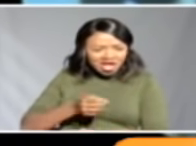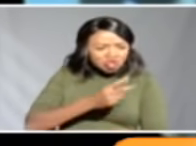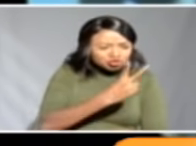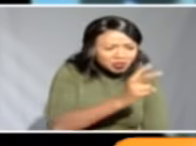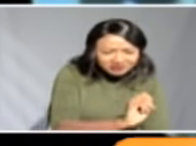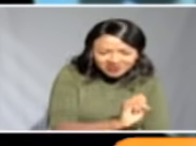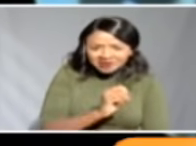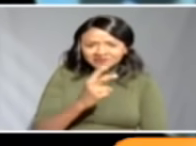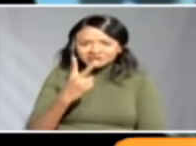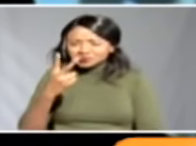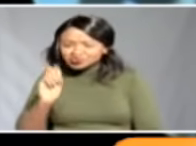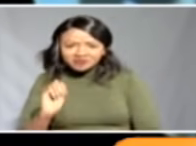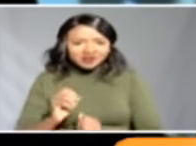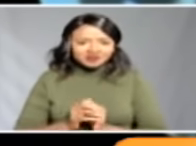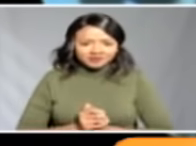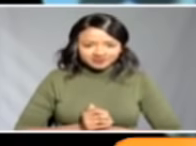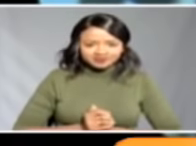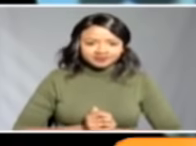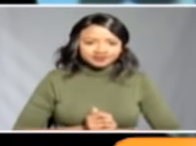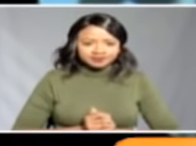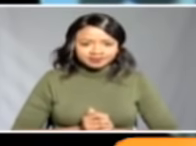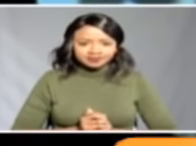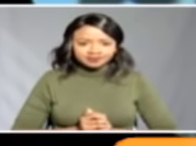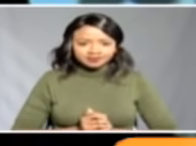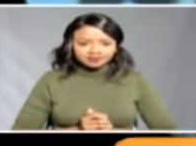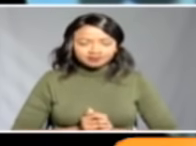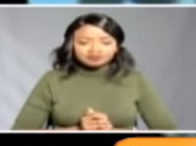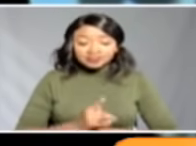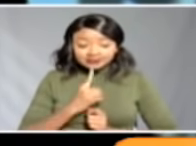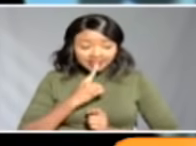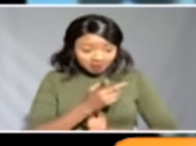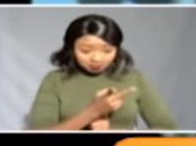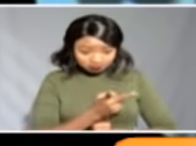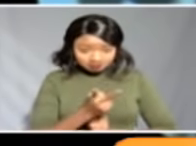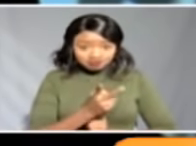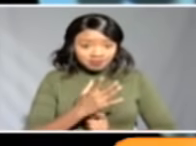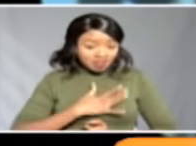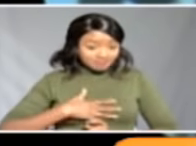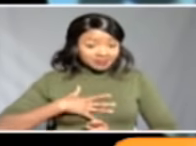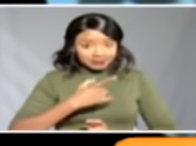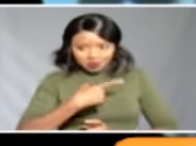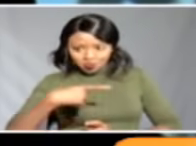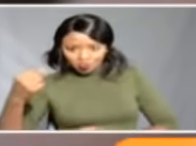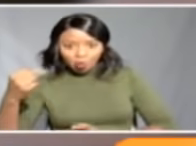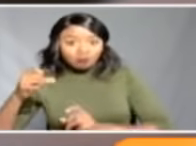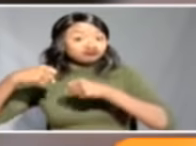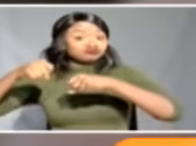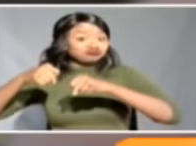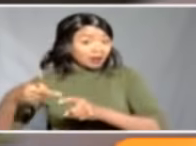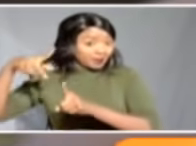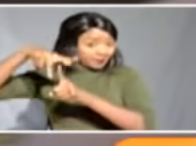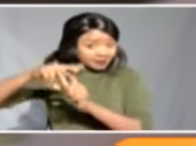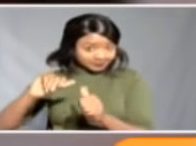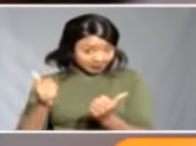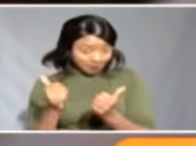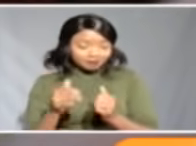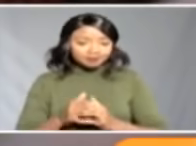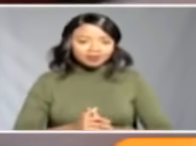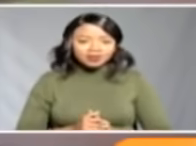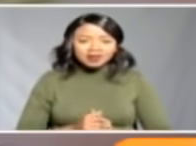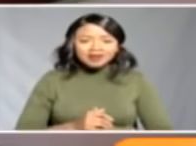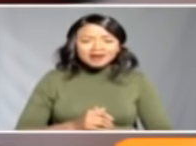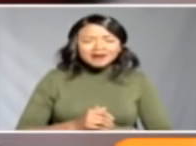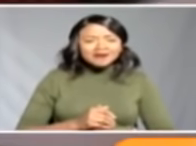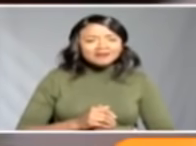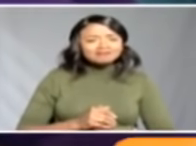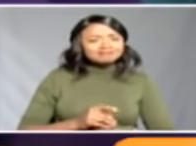akatuongeza na 50 tugawane 25 akatuambia aje tuende tupandishe pikipiki. The money was